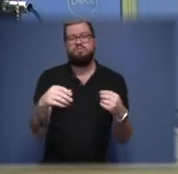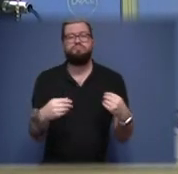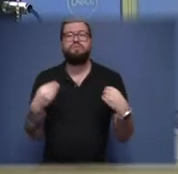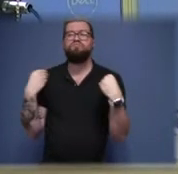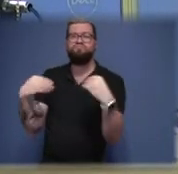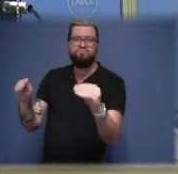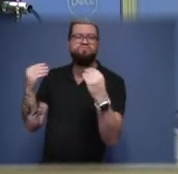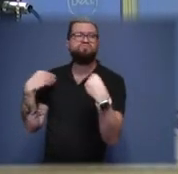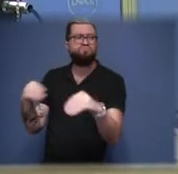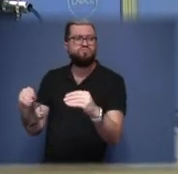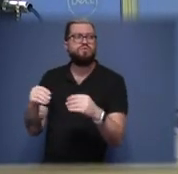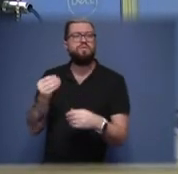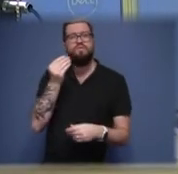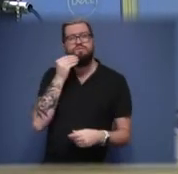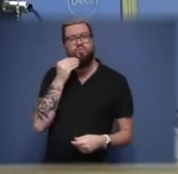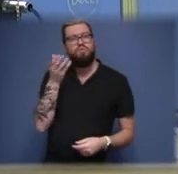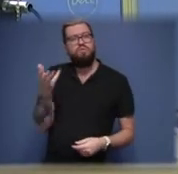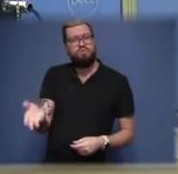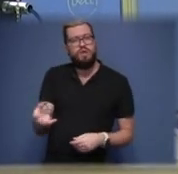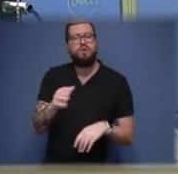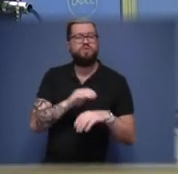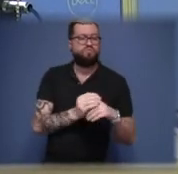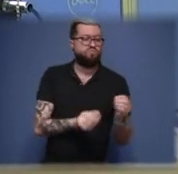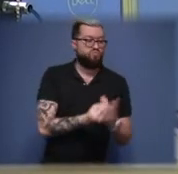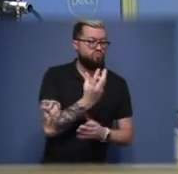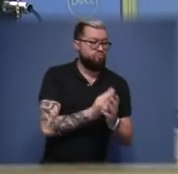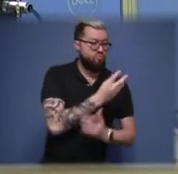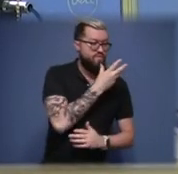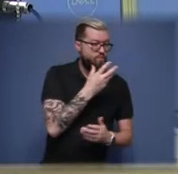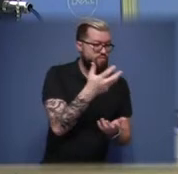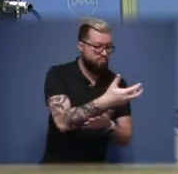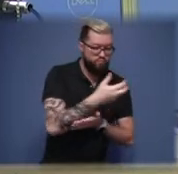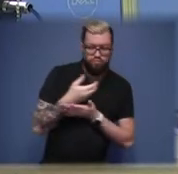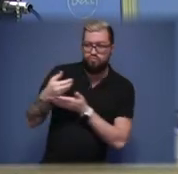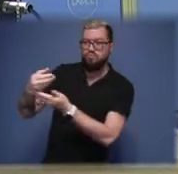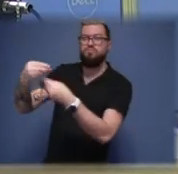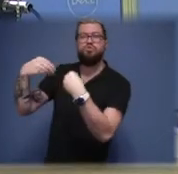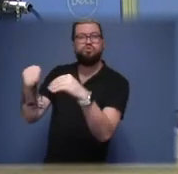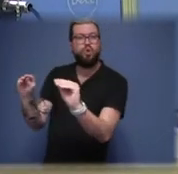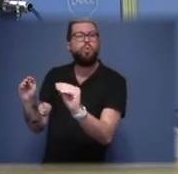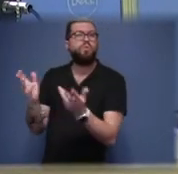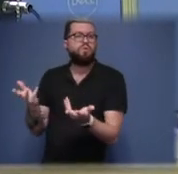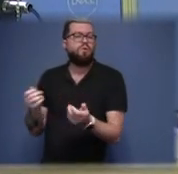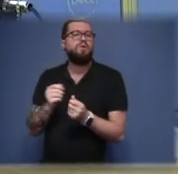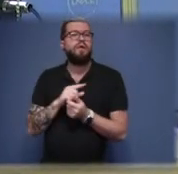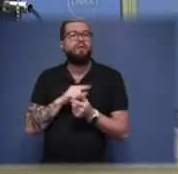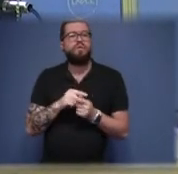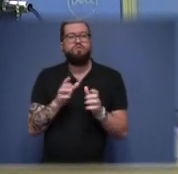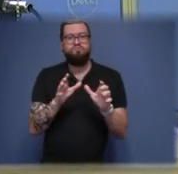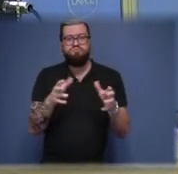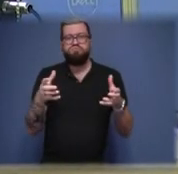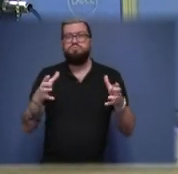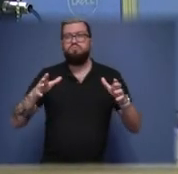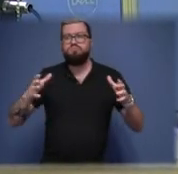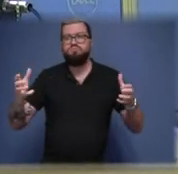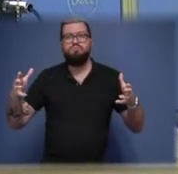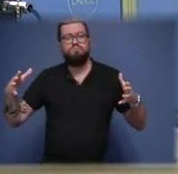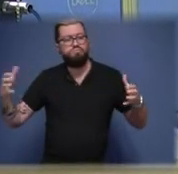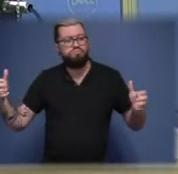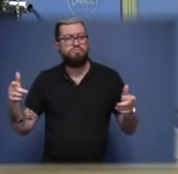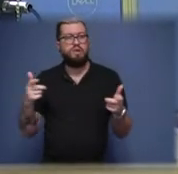of the produce that we grew on the farm in the farm market. And we started to expand and get a little bit